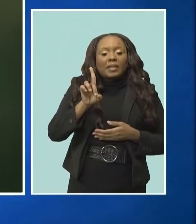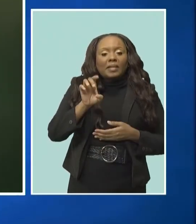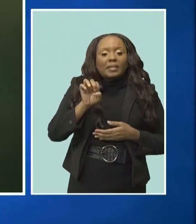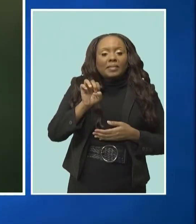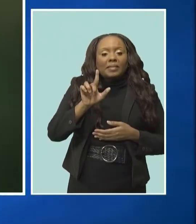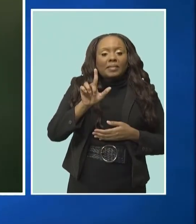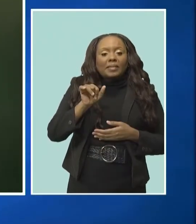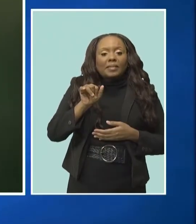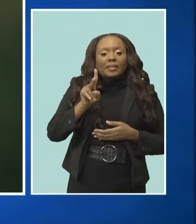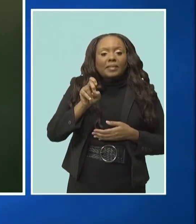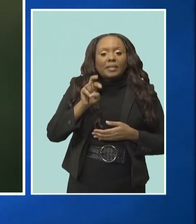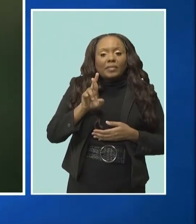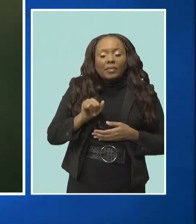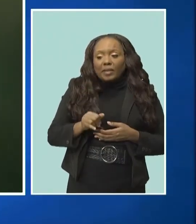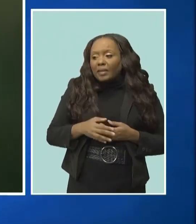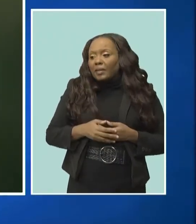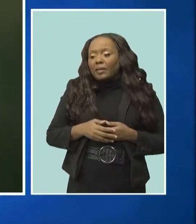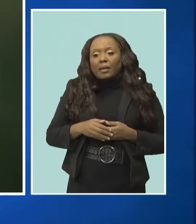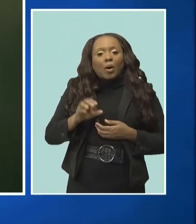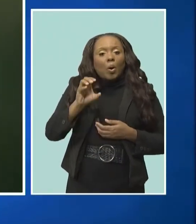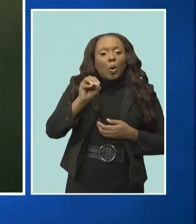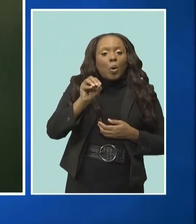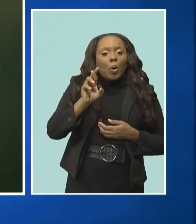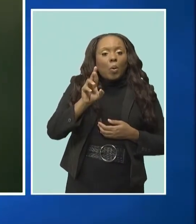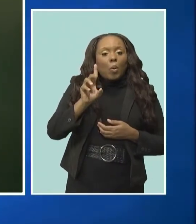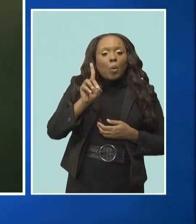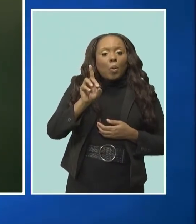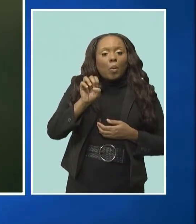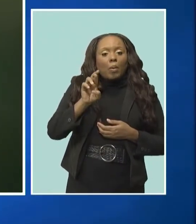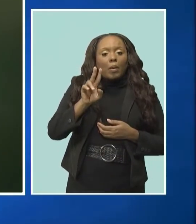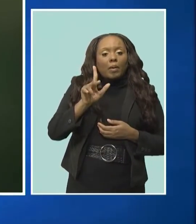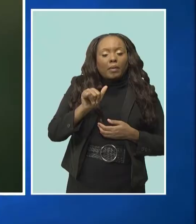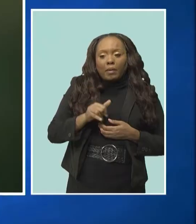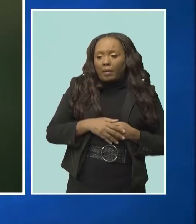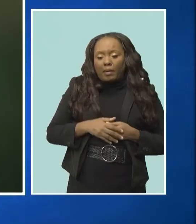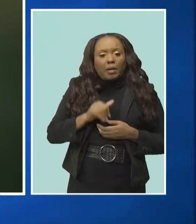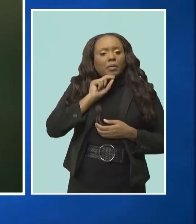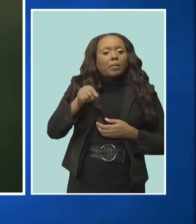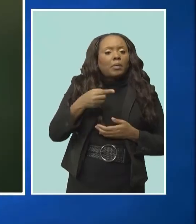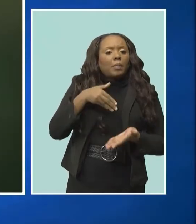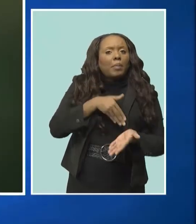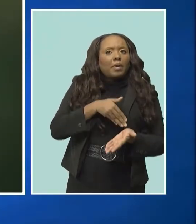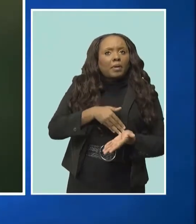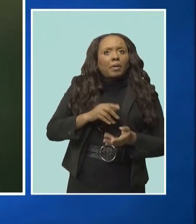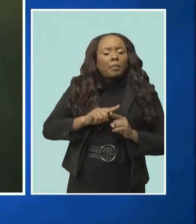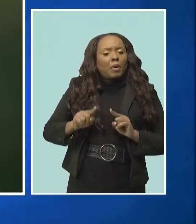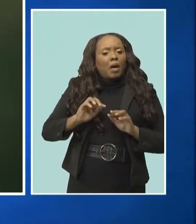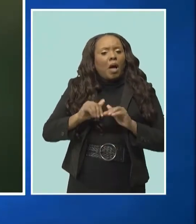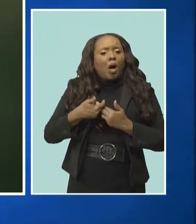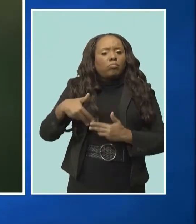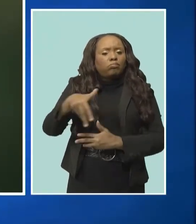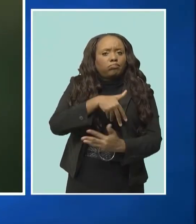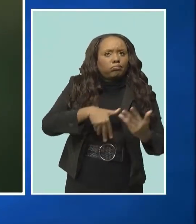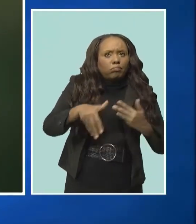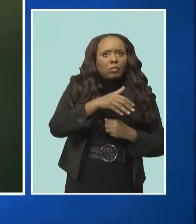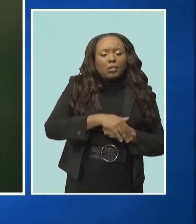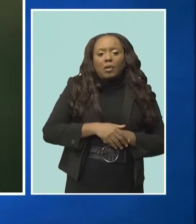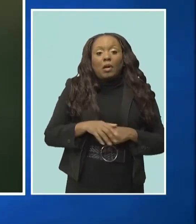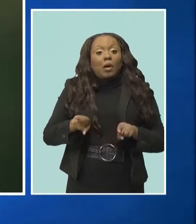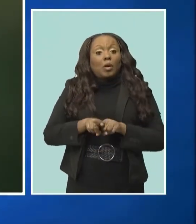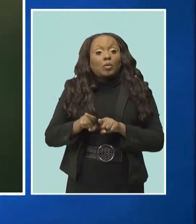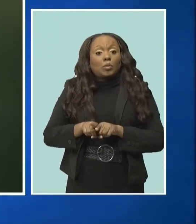is on the older person. They're not only their medical knowledge, but their knowledge of their social affairs. So social workers